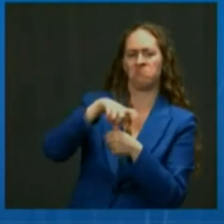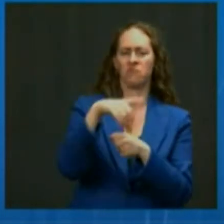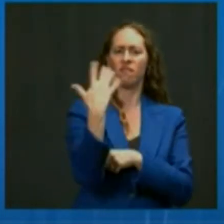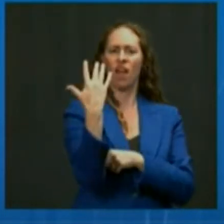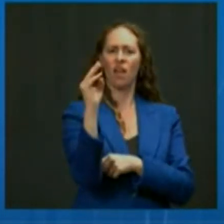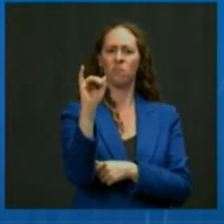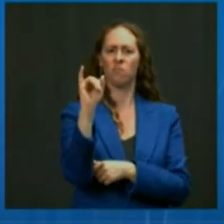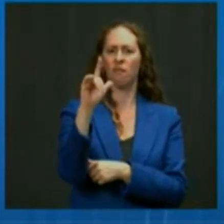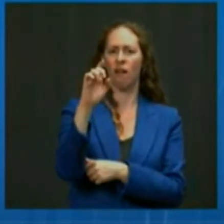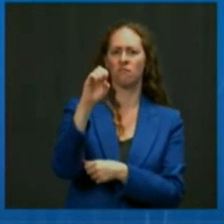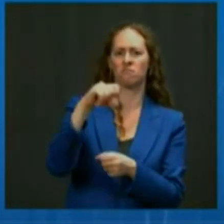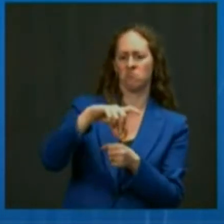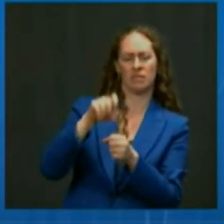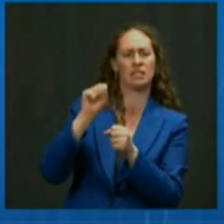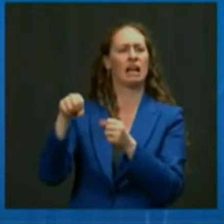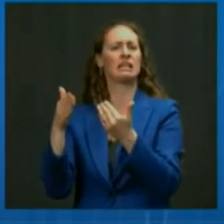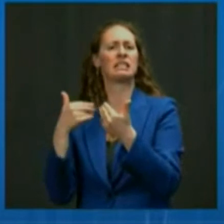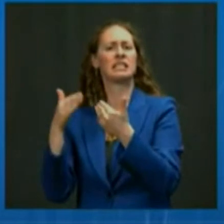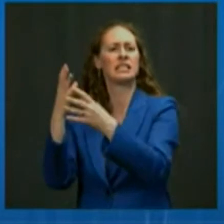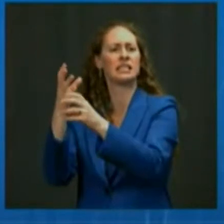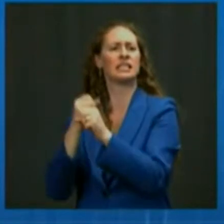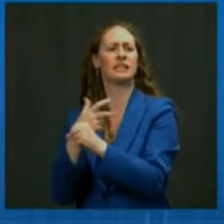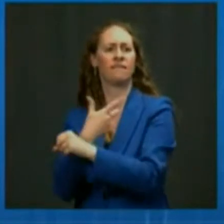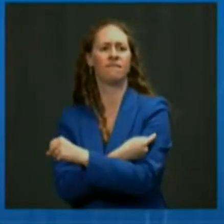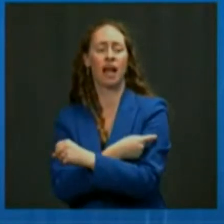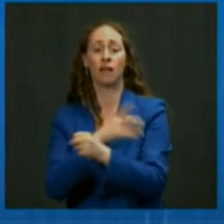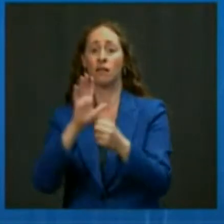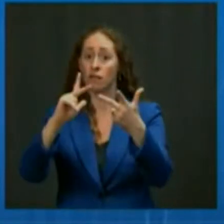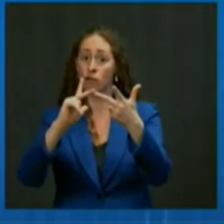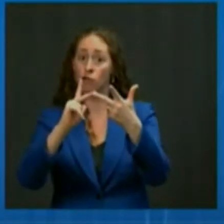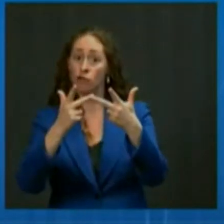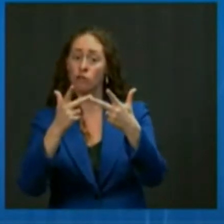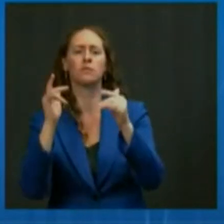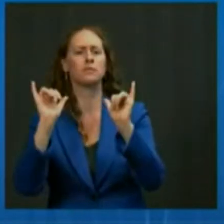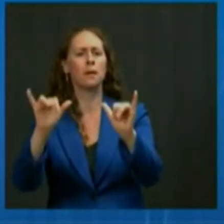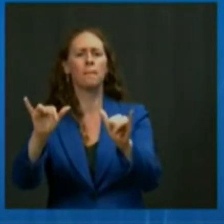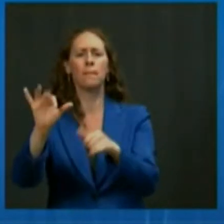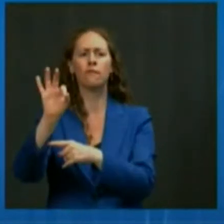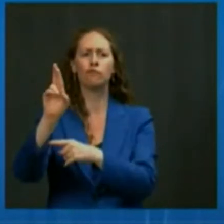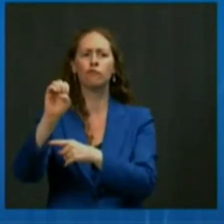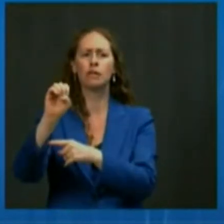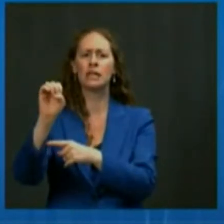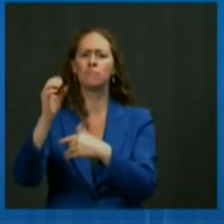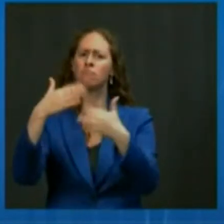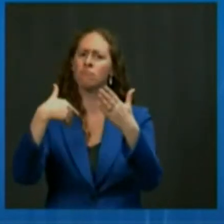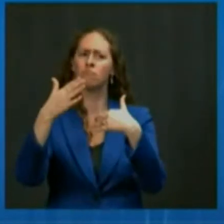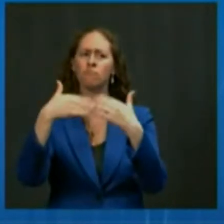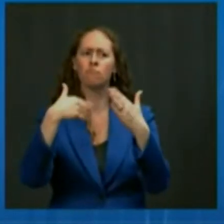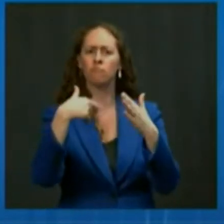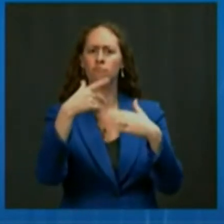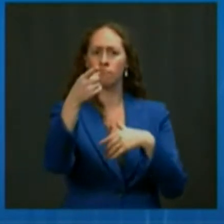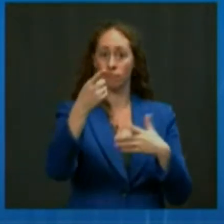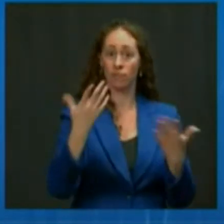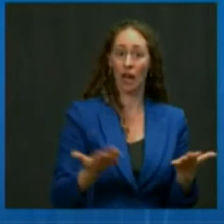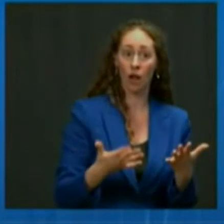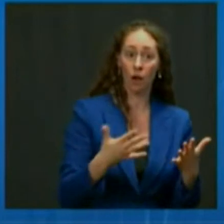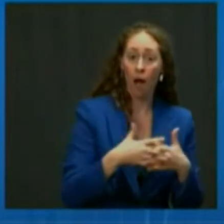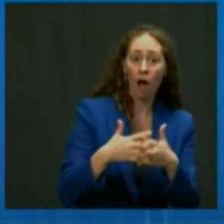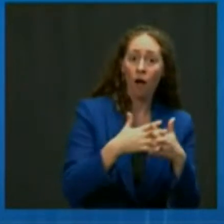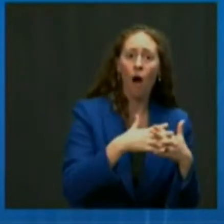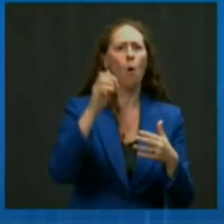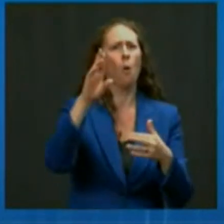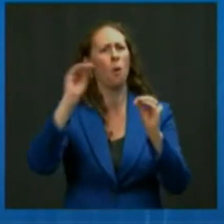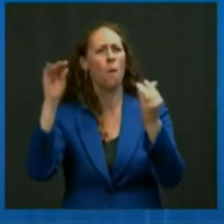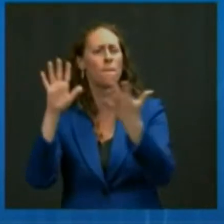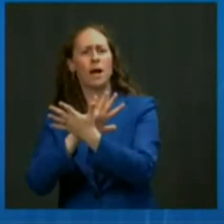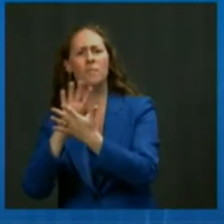importantly, boosters will be free, regardless of immigration or health insurance status. No ID